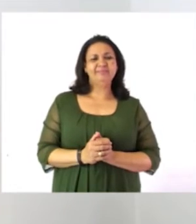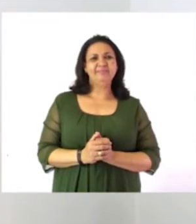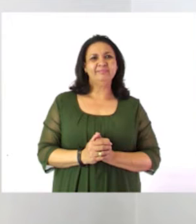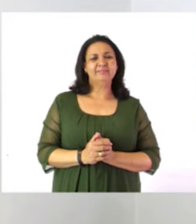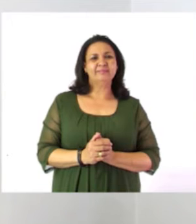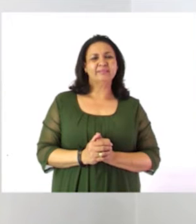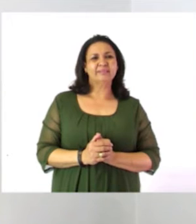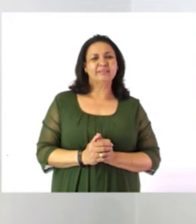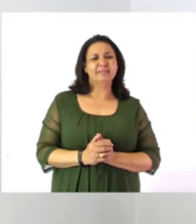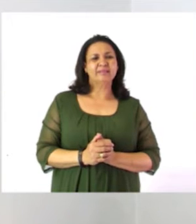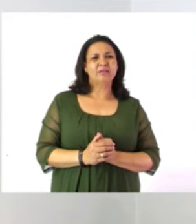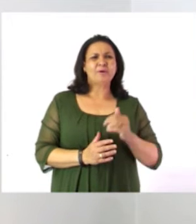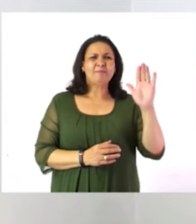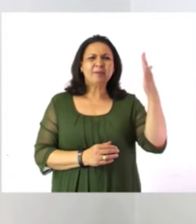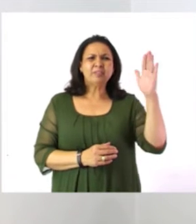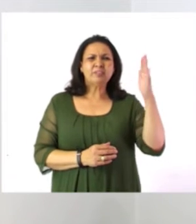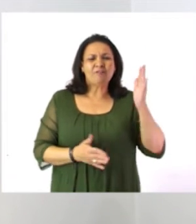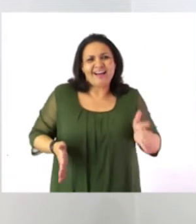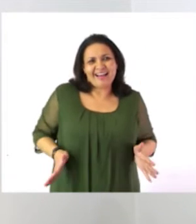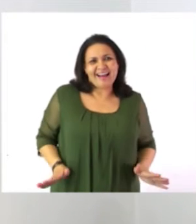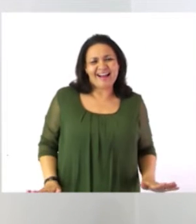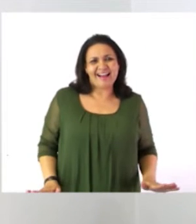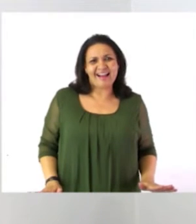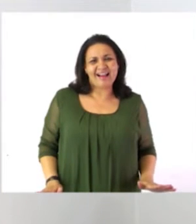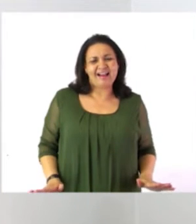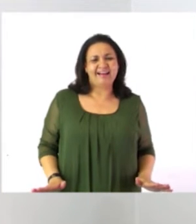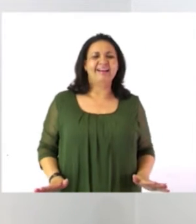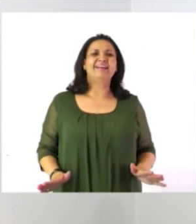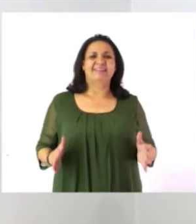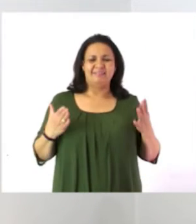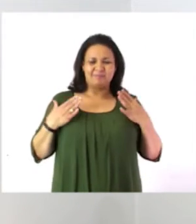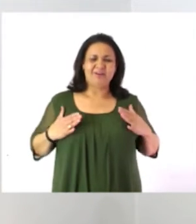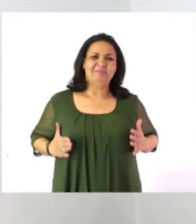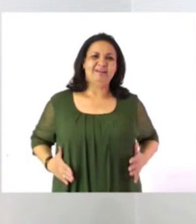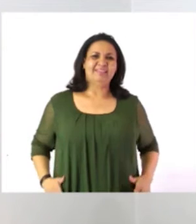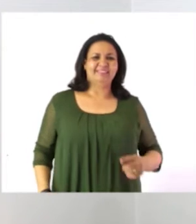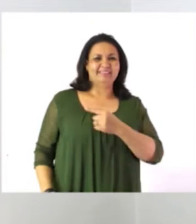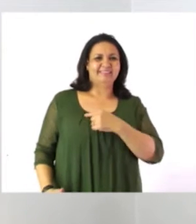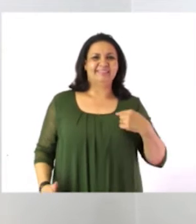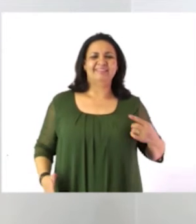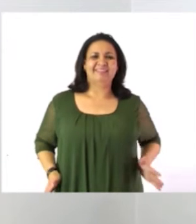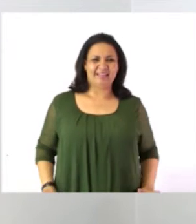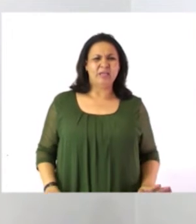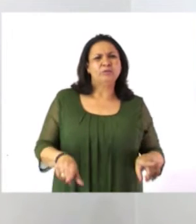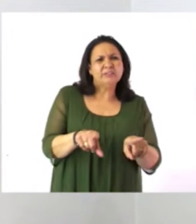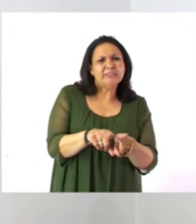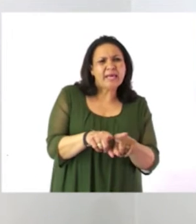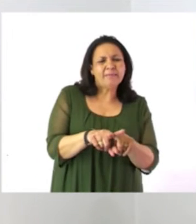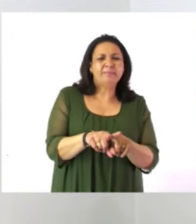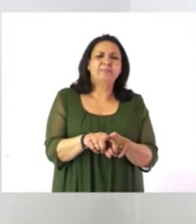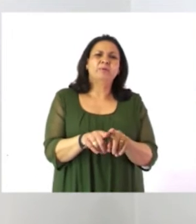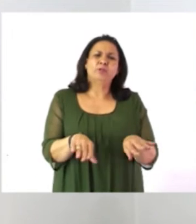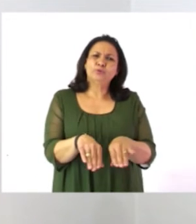27. We have a picture of body parts of a girl. You do the same you did with the boy.